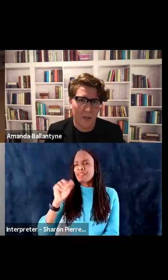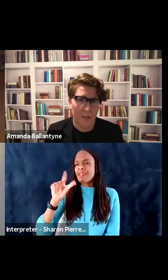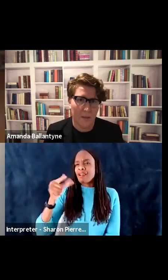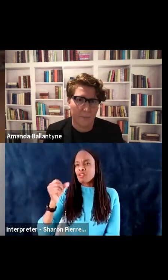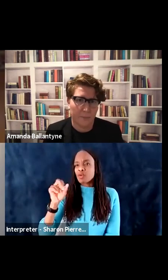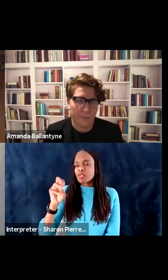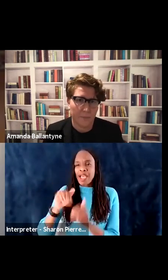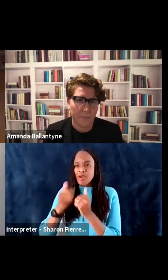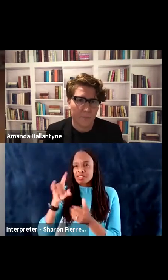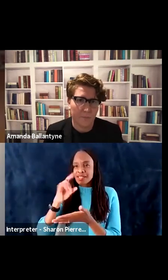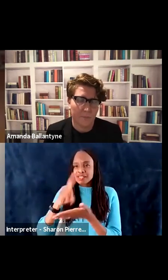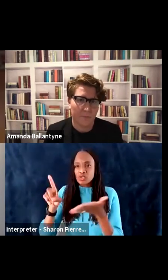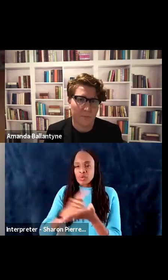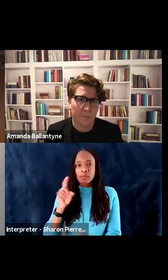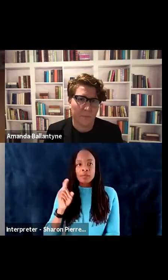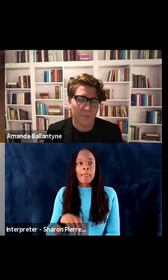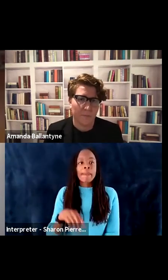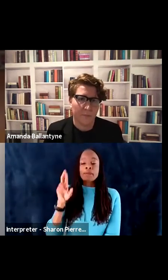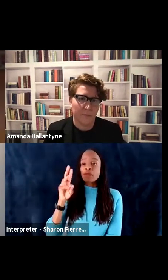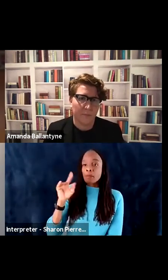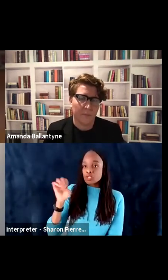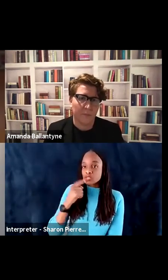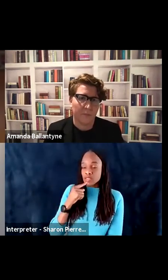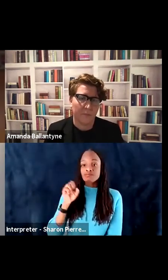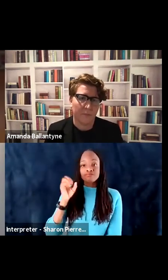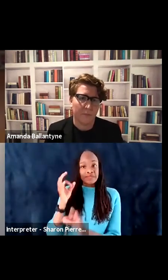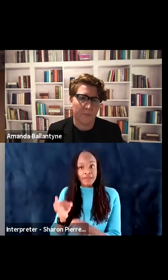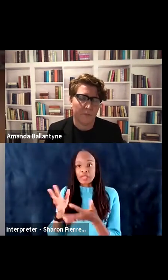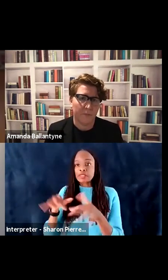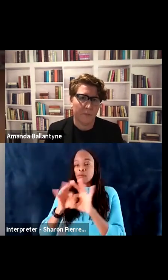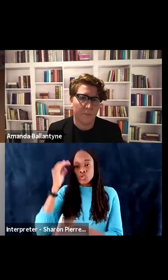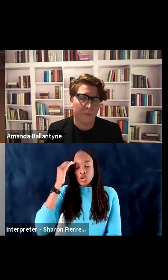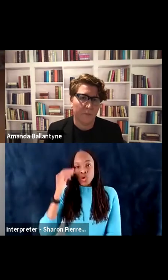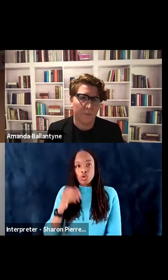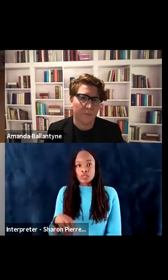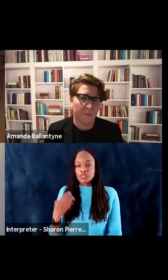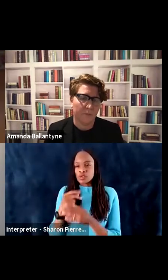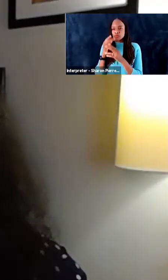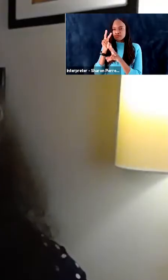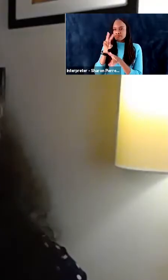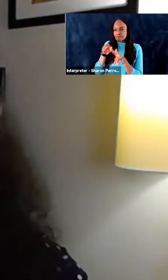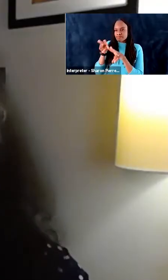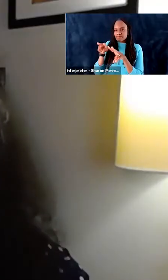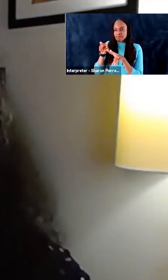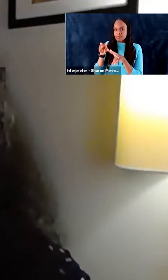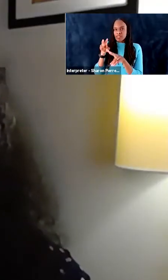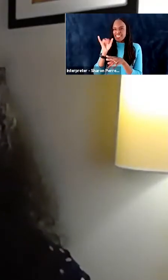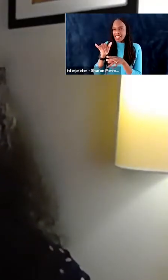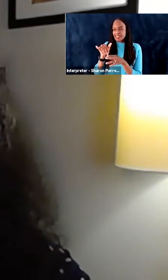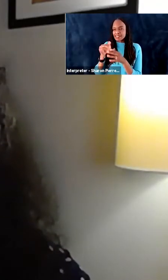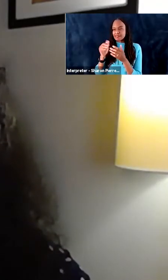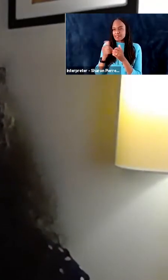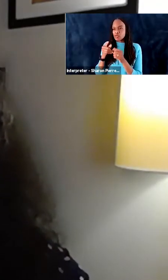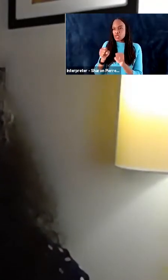discriminate? Definitely. It's important to know that surveillance and monitoring as a means of control